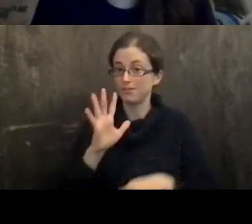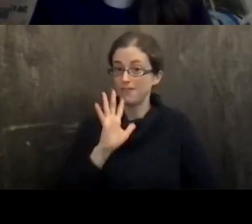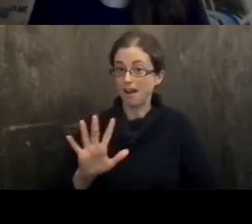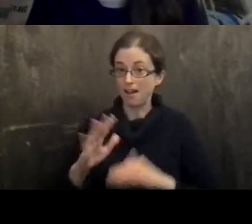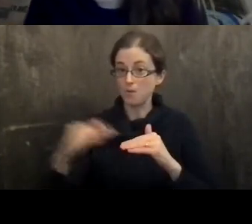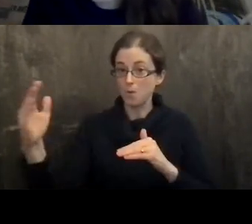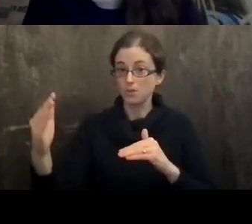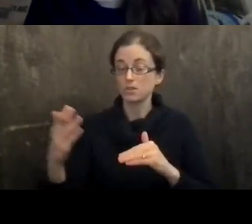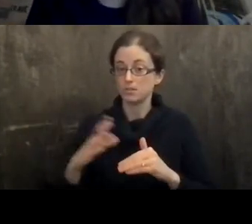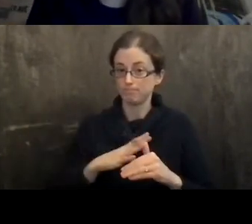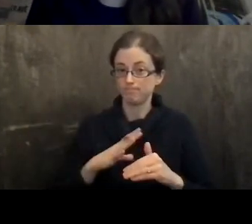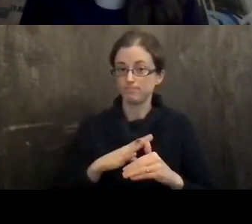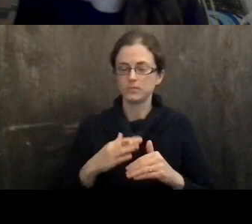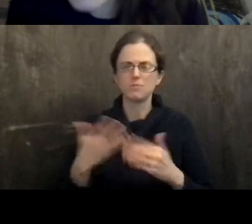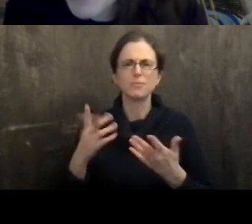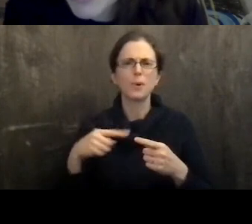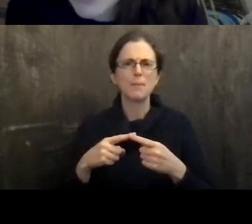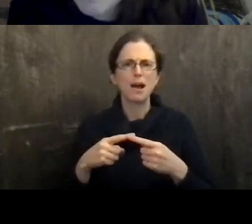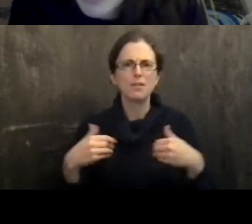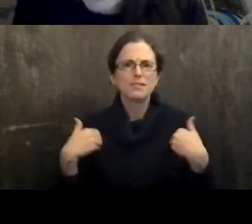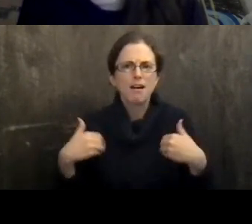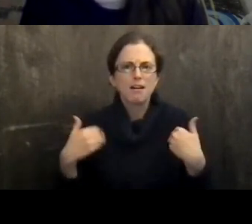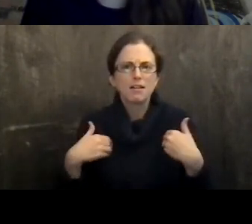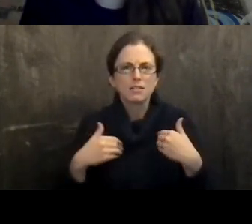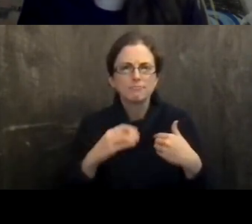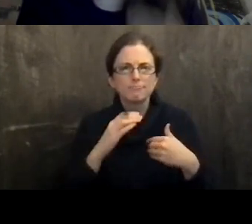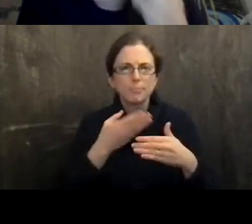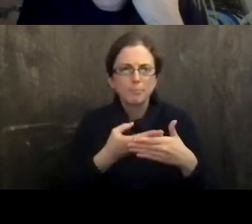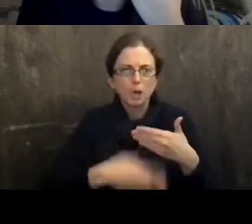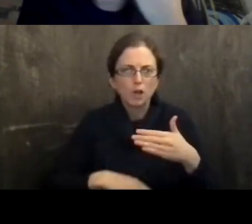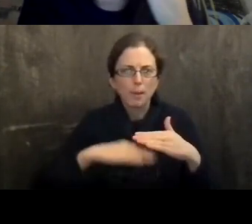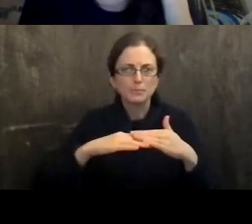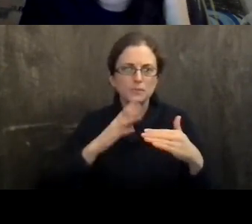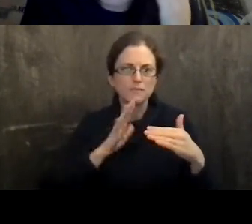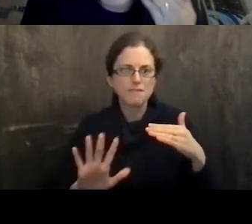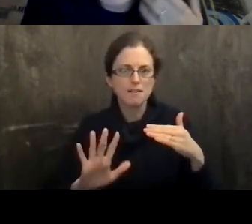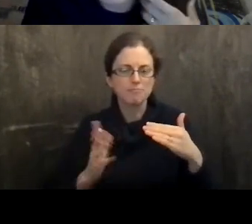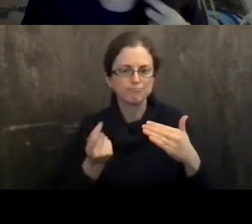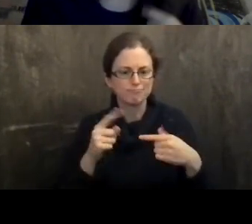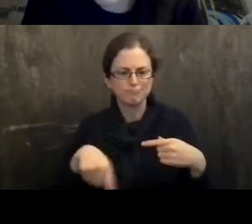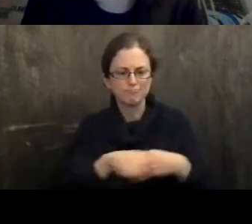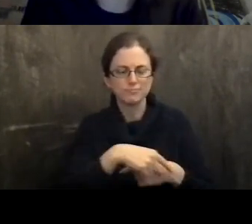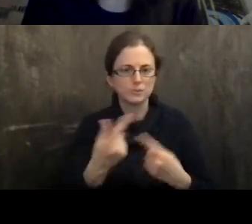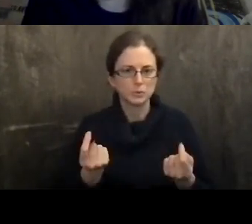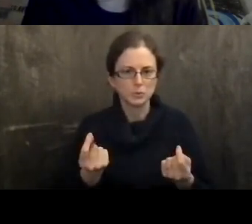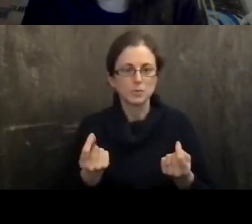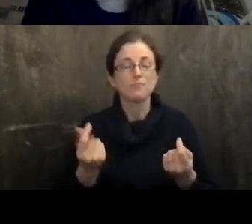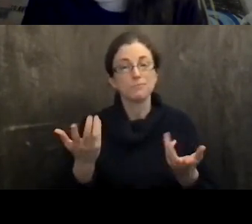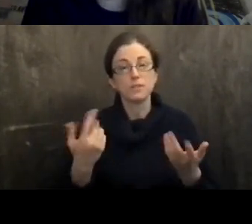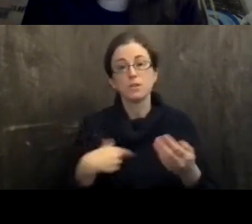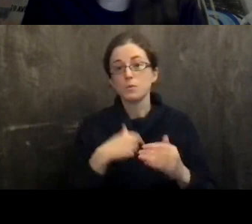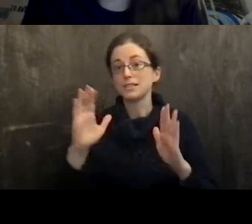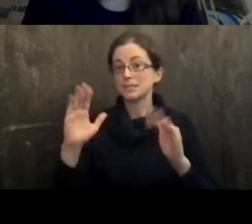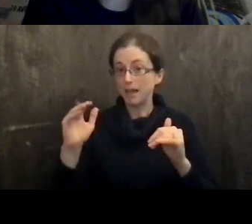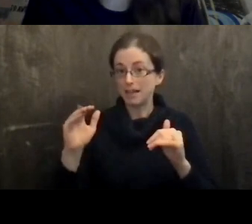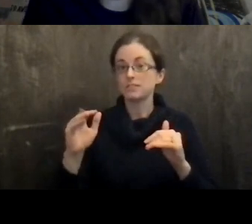kids? Well, we are anticipating that in the first half of 2022, we will have a vaccine